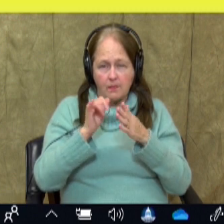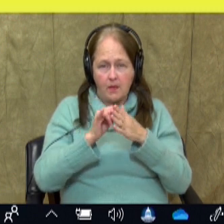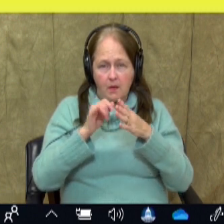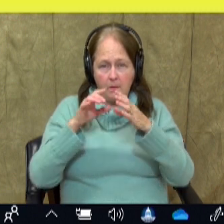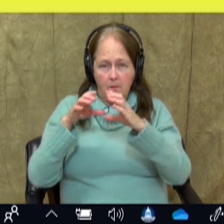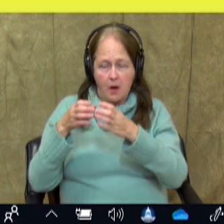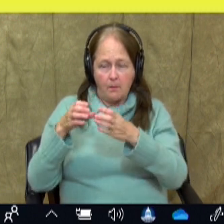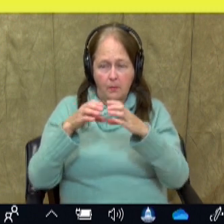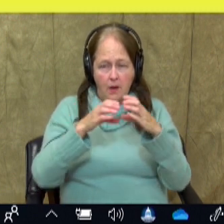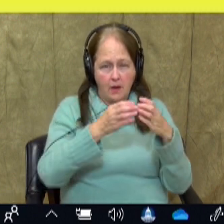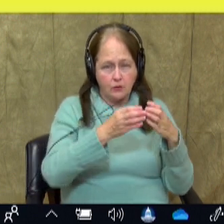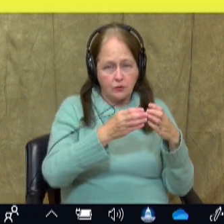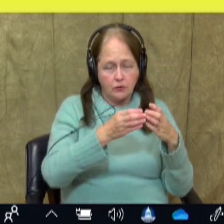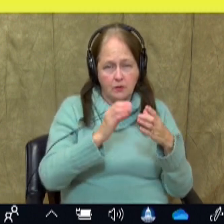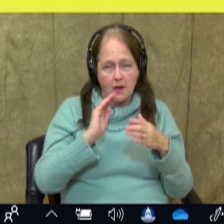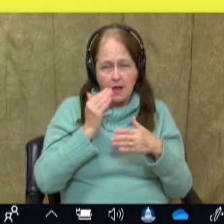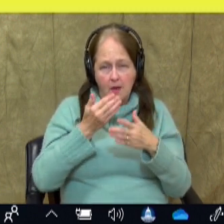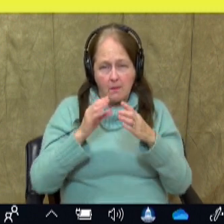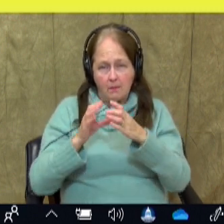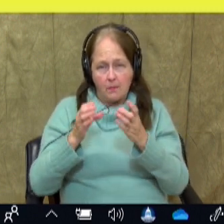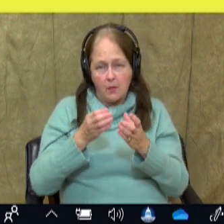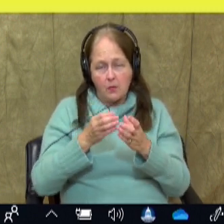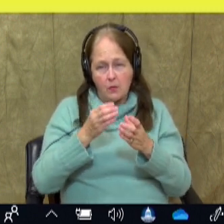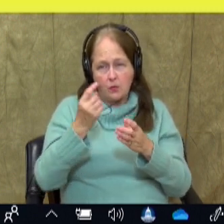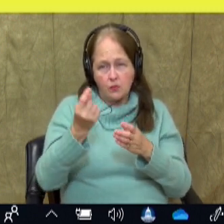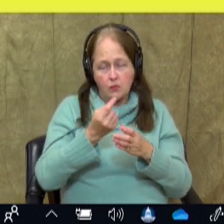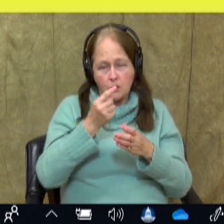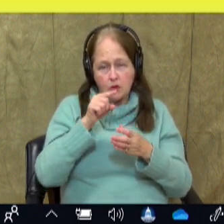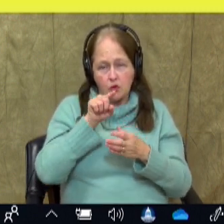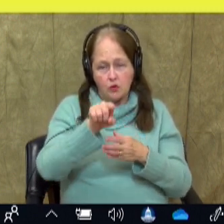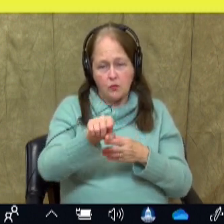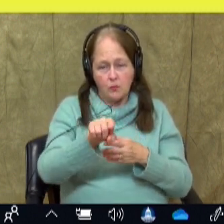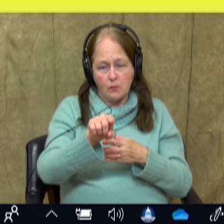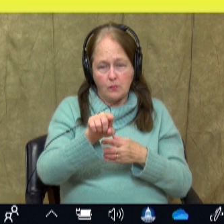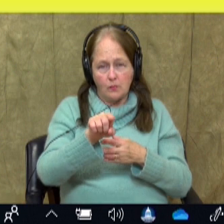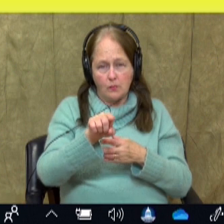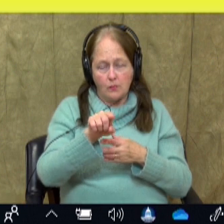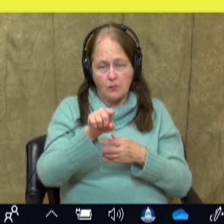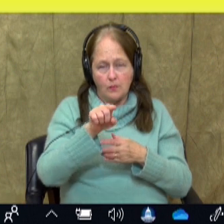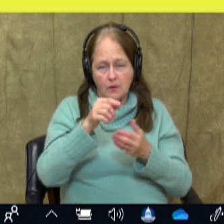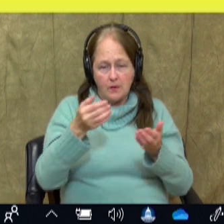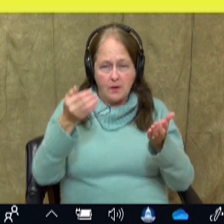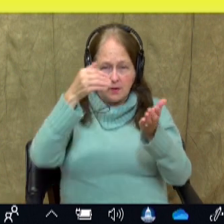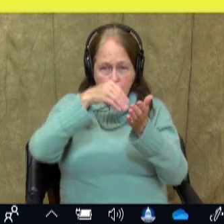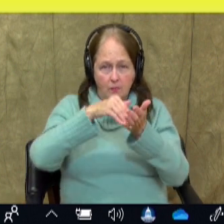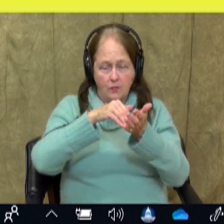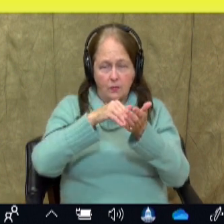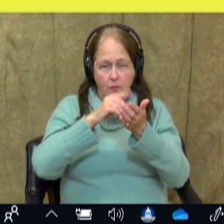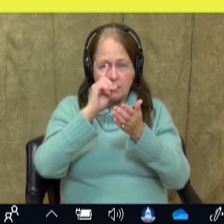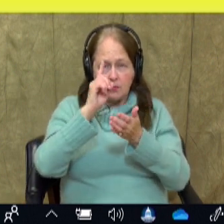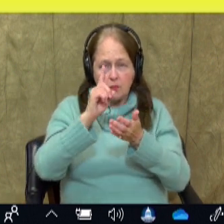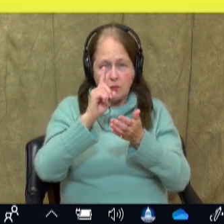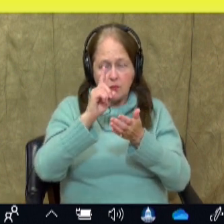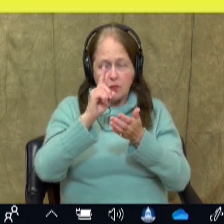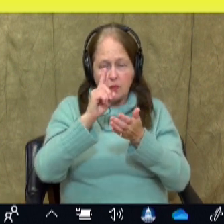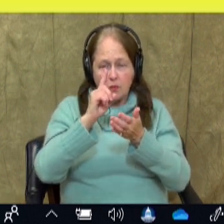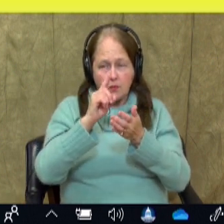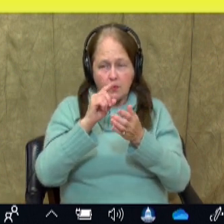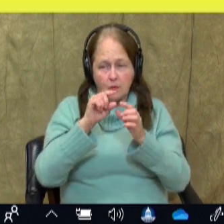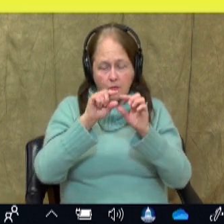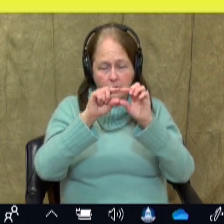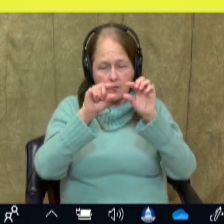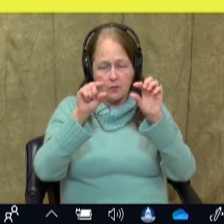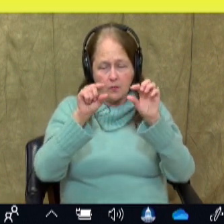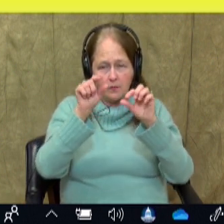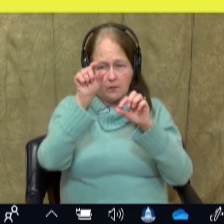population. Our population is only you. So again, we'd have that one little skinny bar on